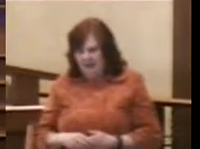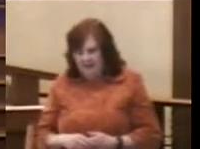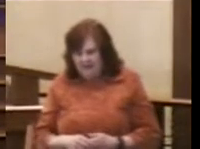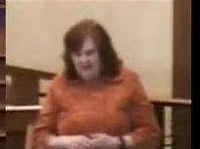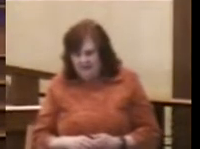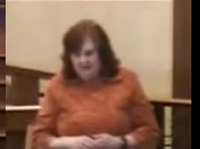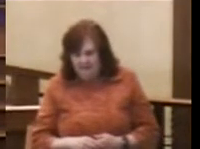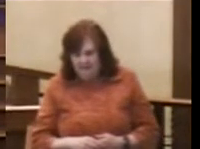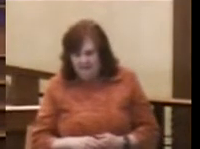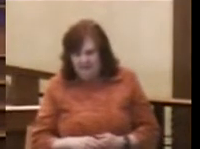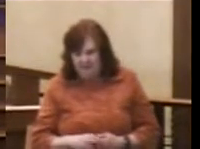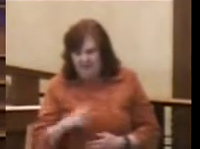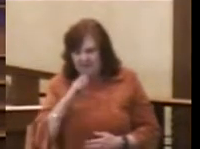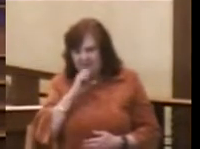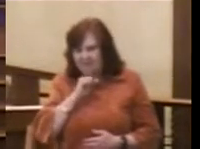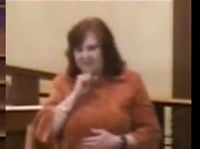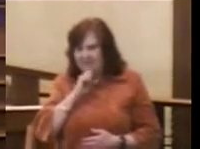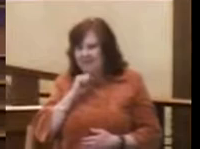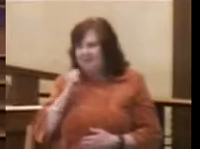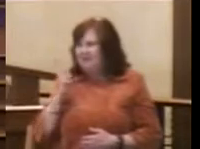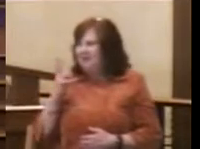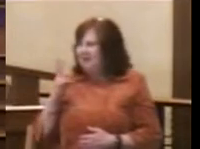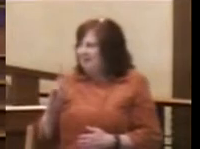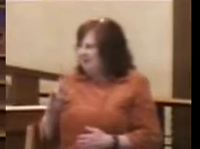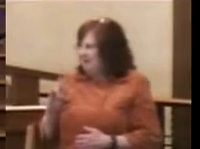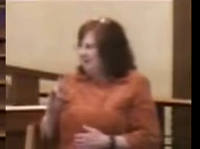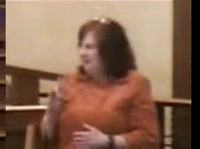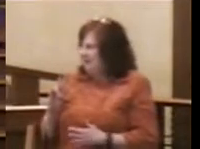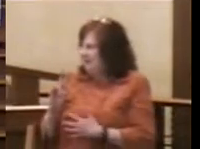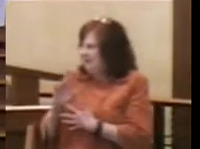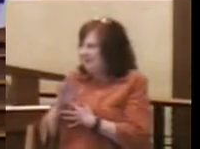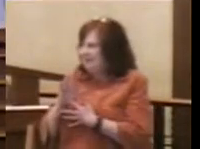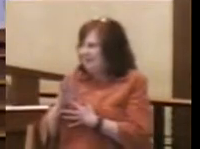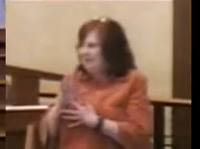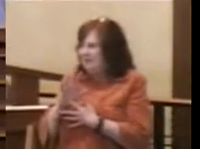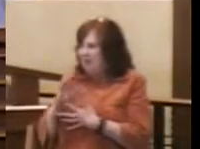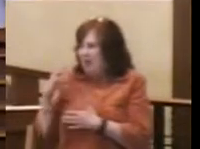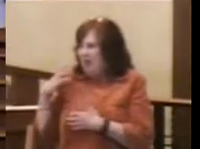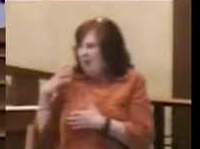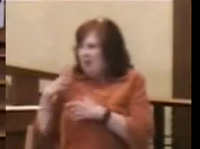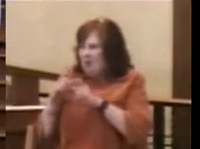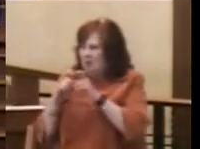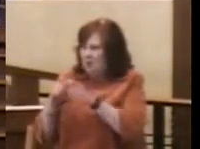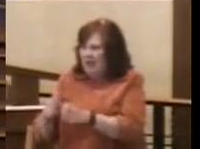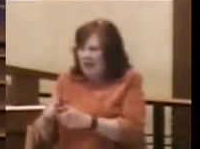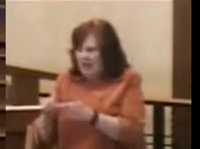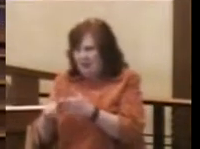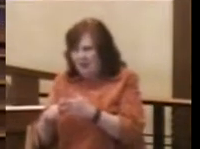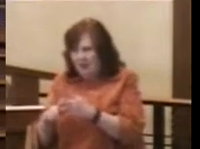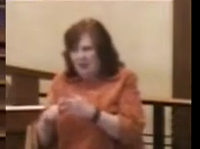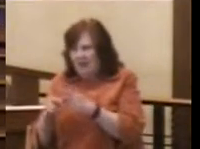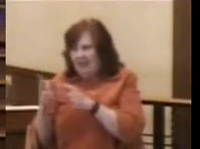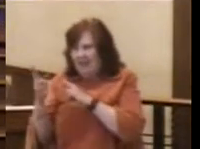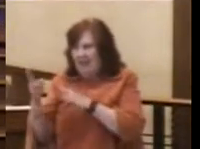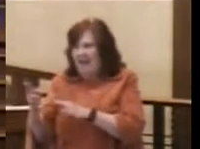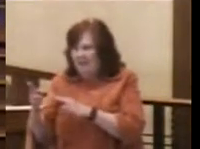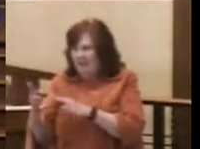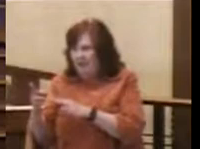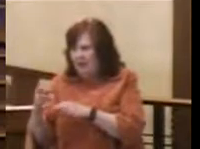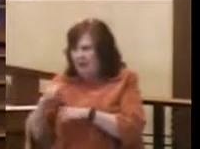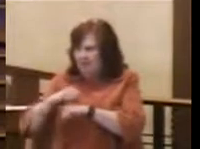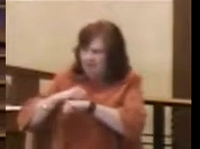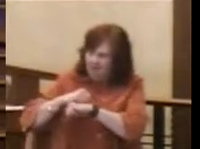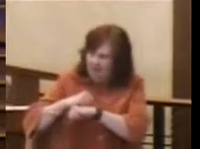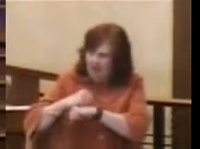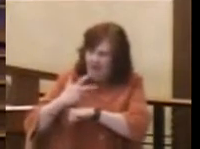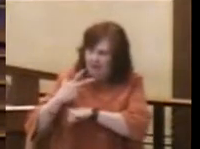According to a 17-year-old junior, this coach ran toward the gunfire and shielded three